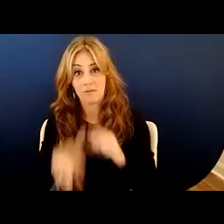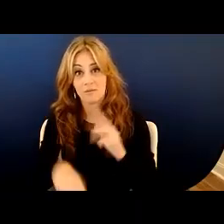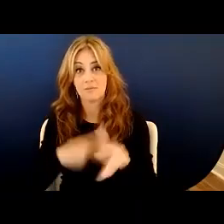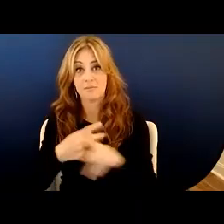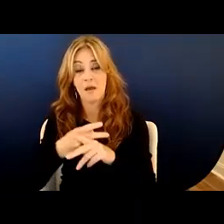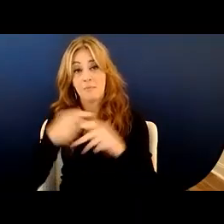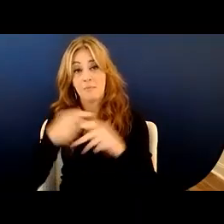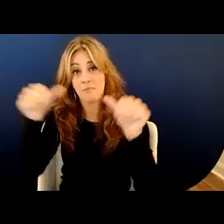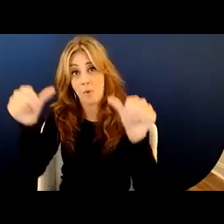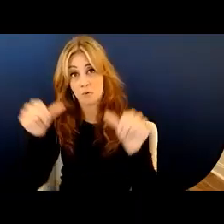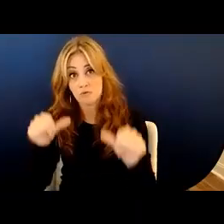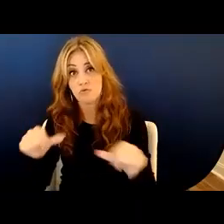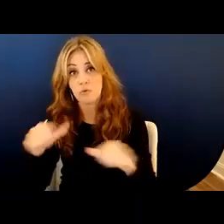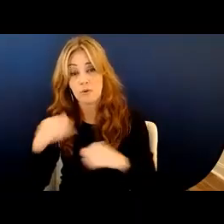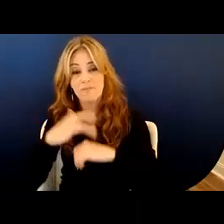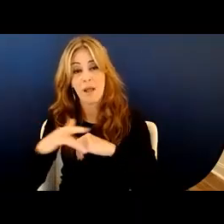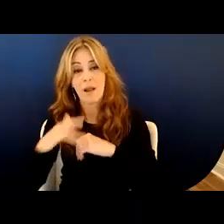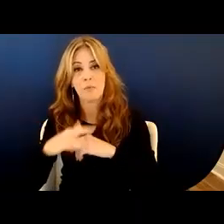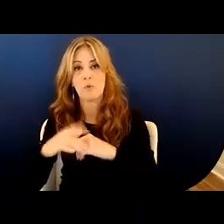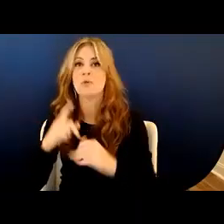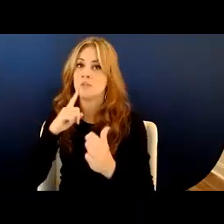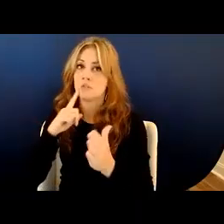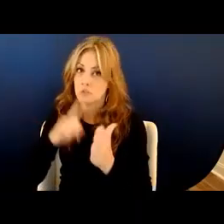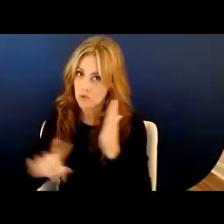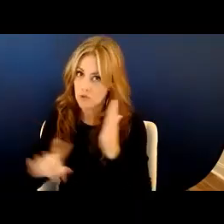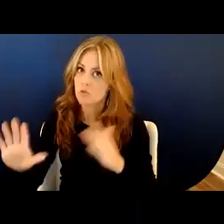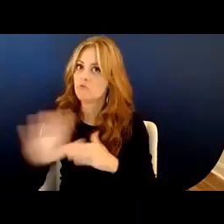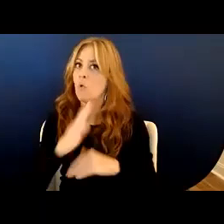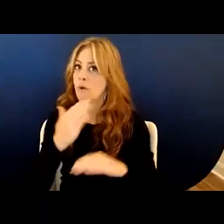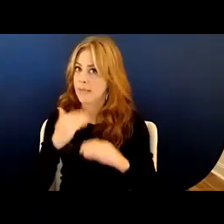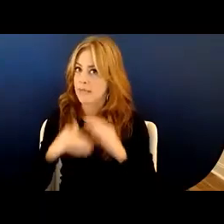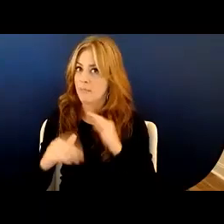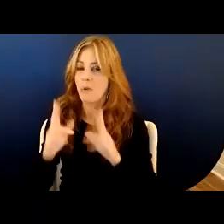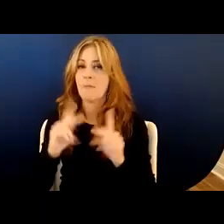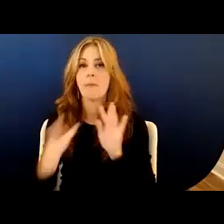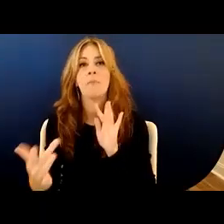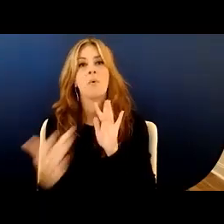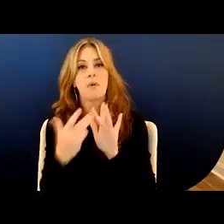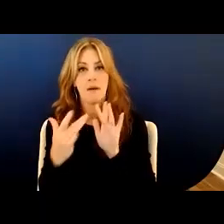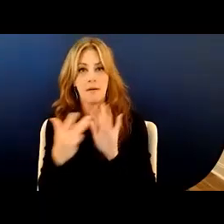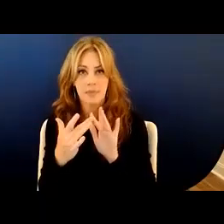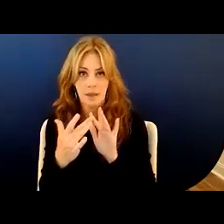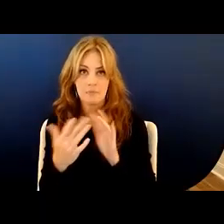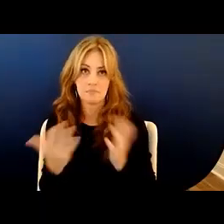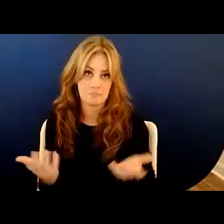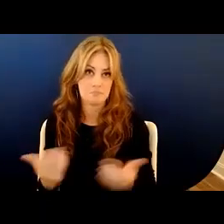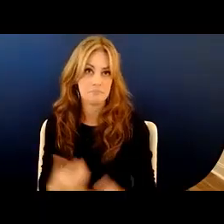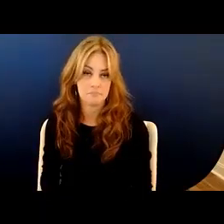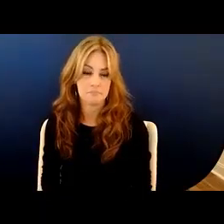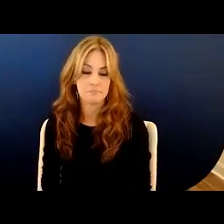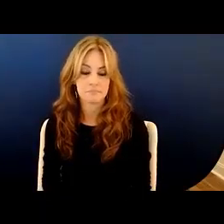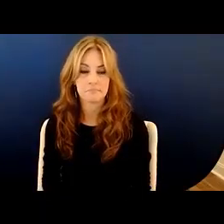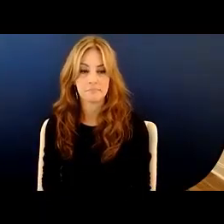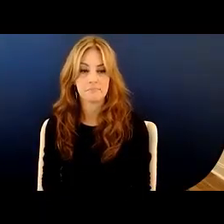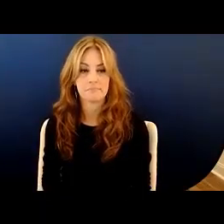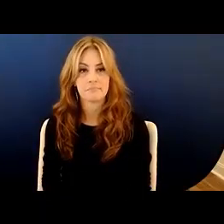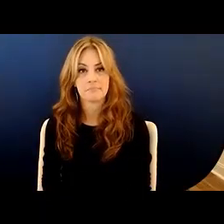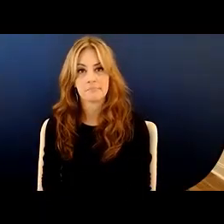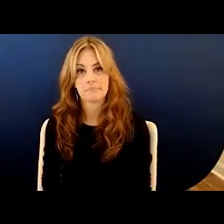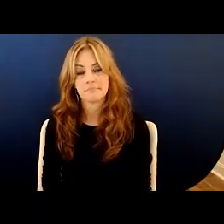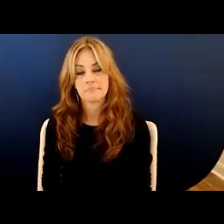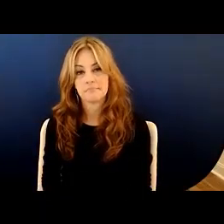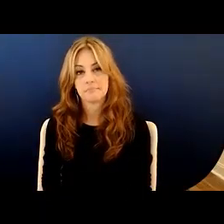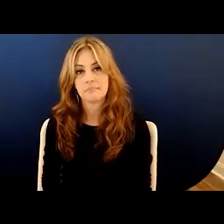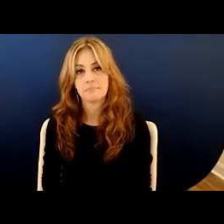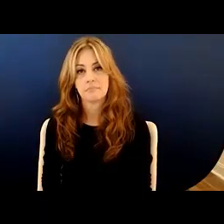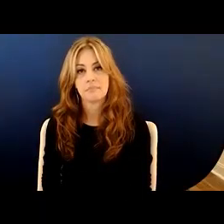are available, check your email. You may well be getting some contacts. Let me